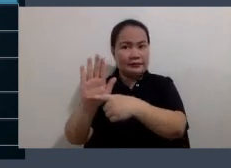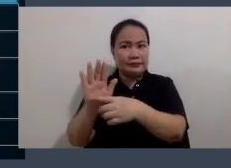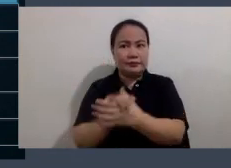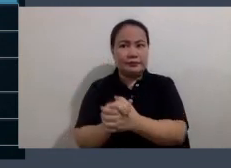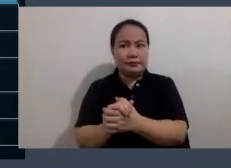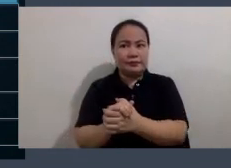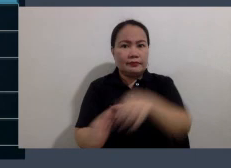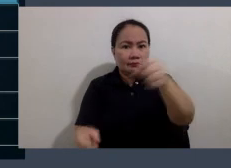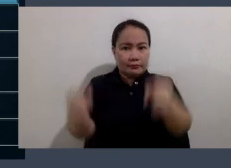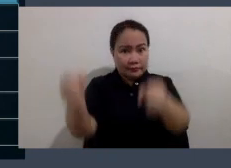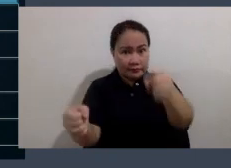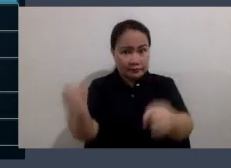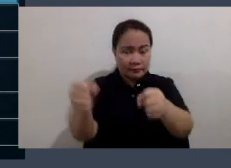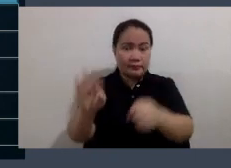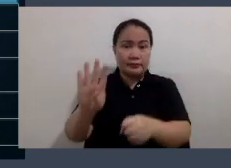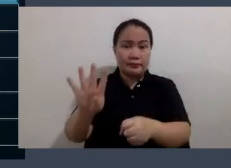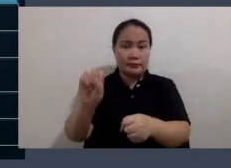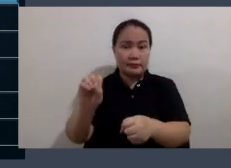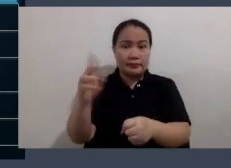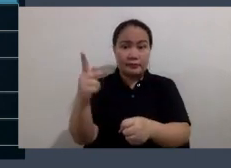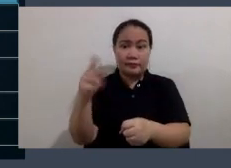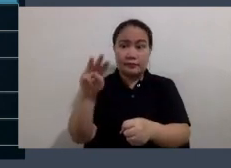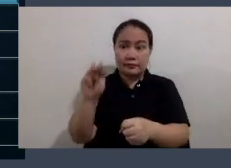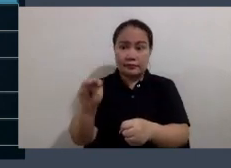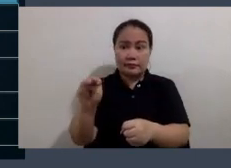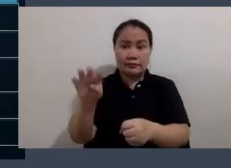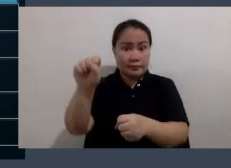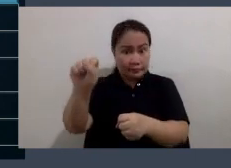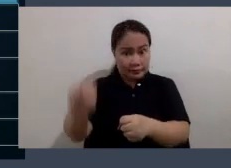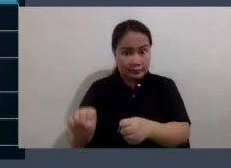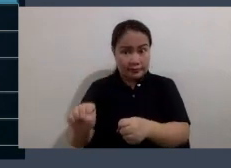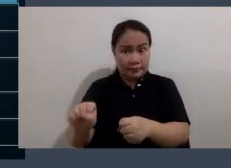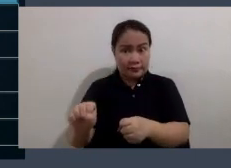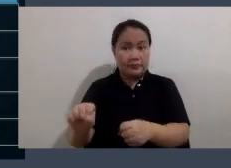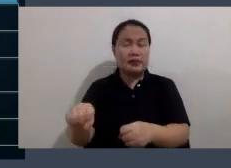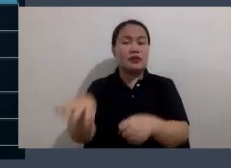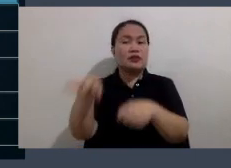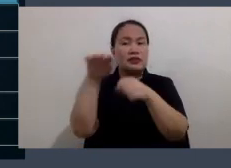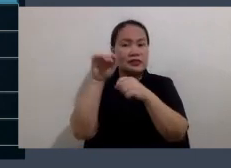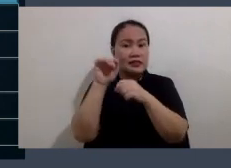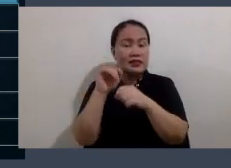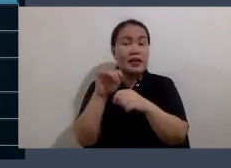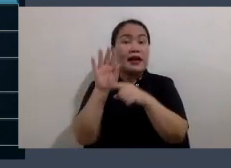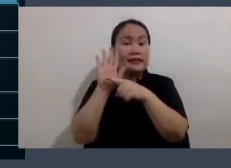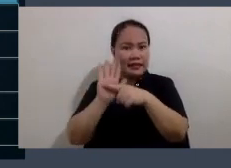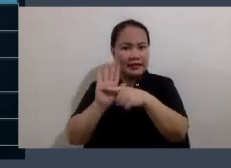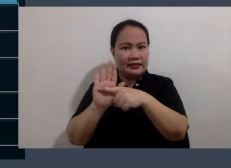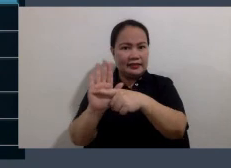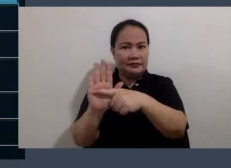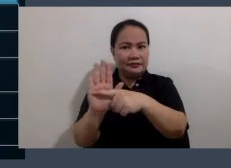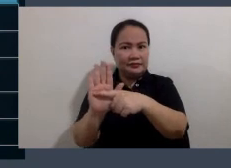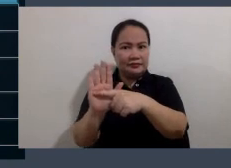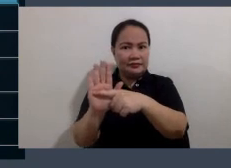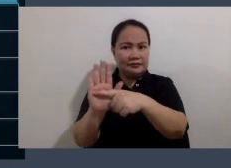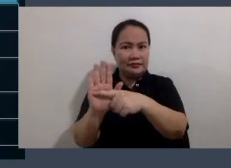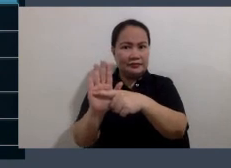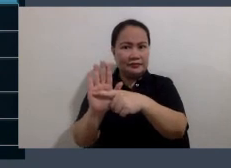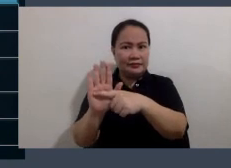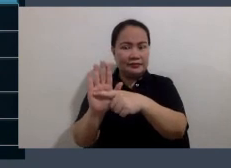situation, drive 40 kilometers south. The word here is south, so therefore, this is negative. So, therefore,